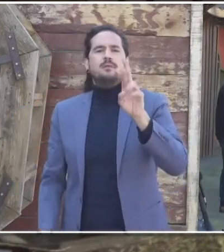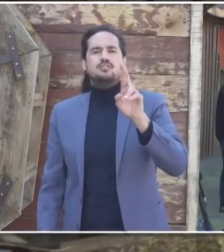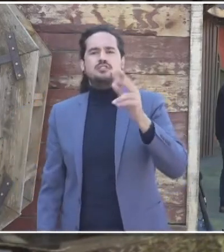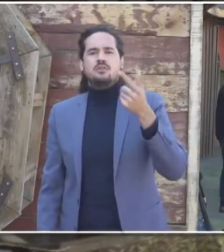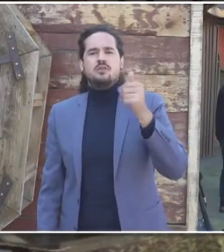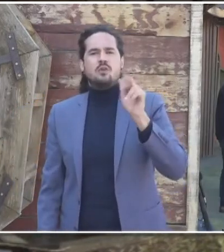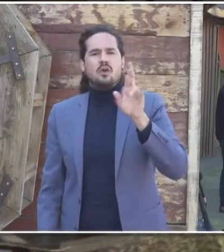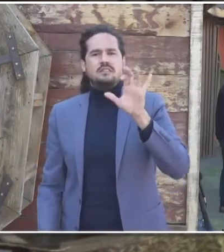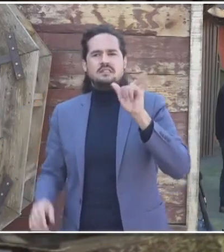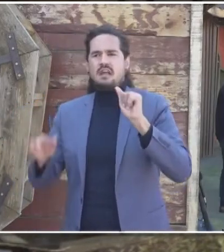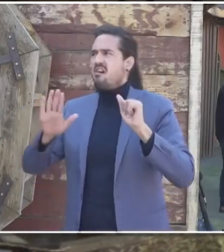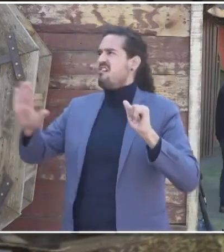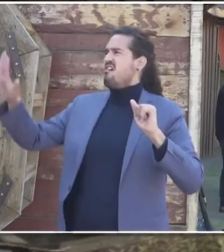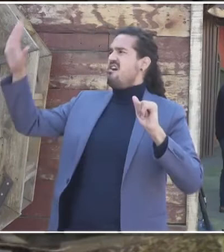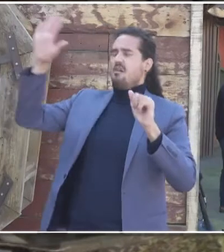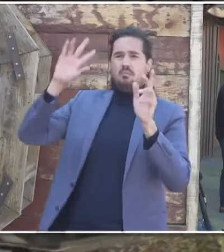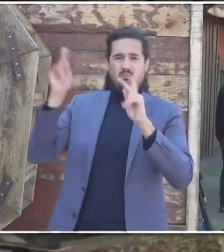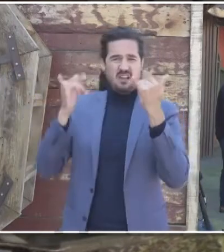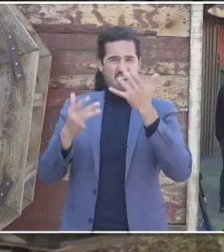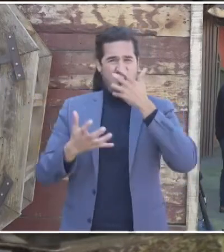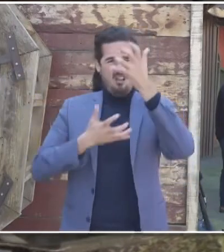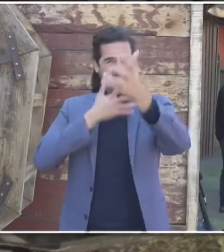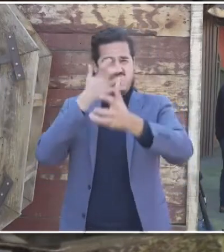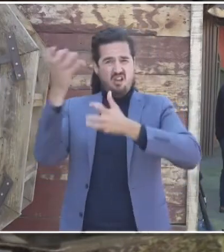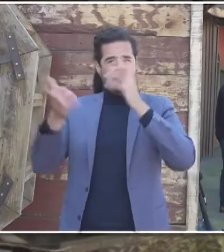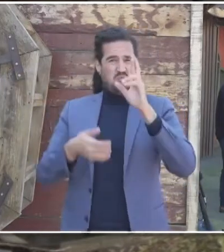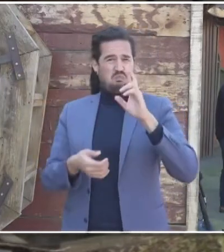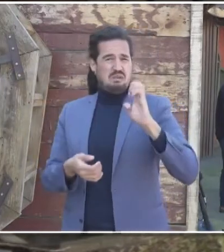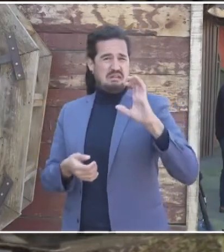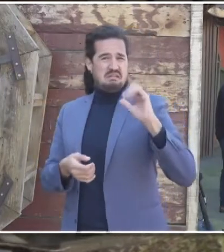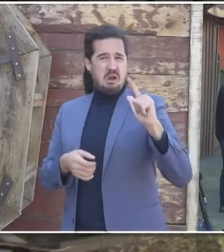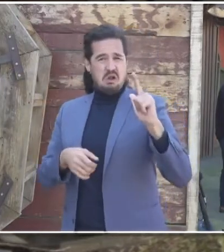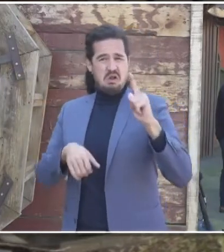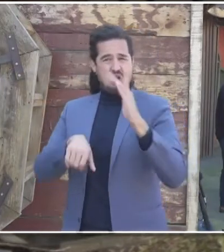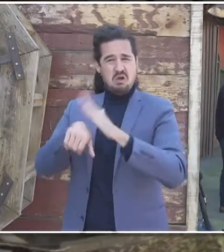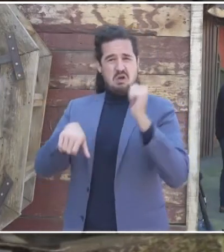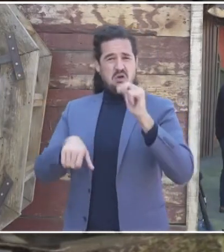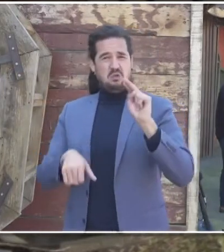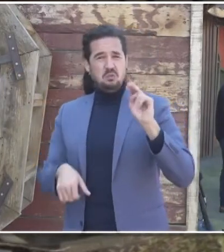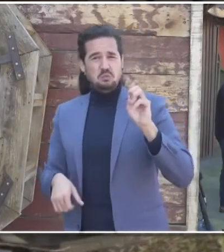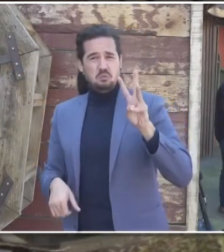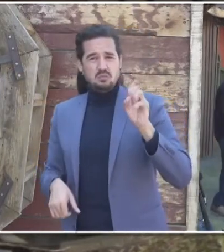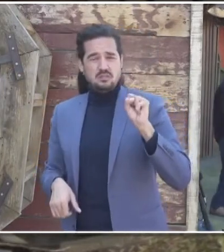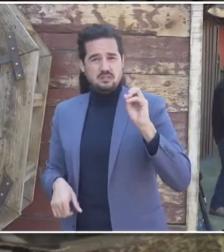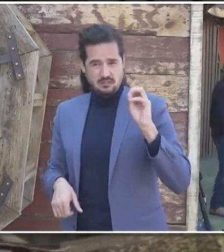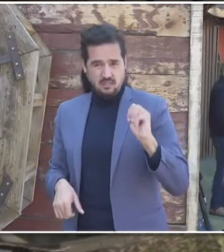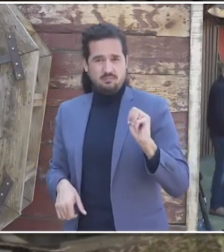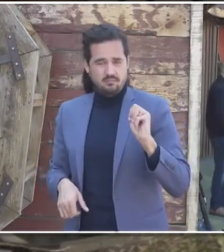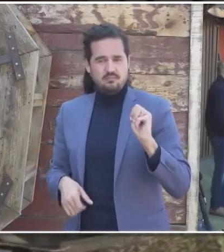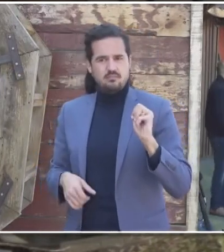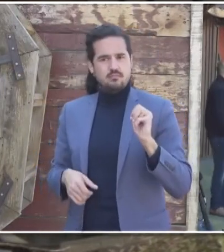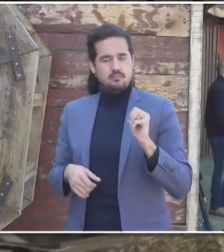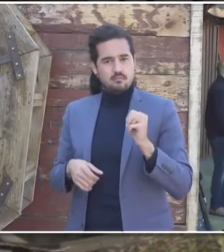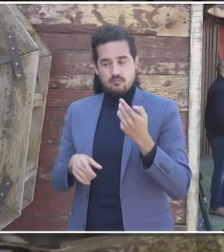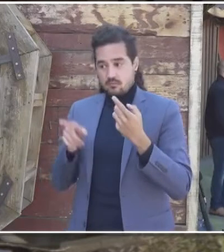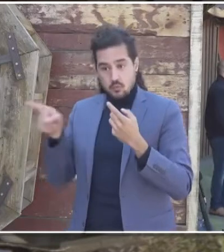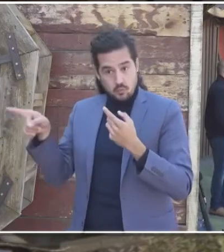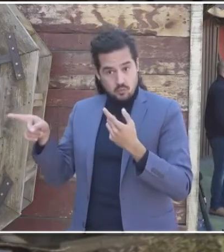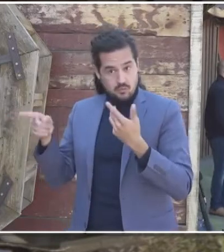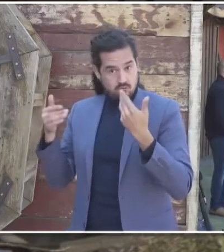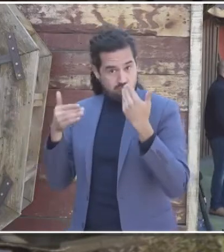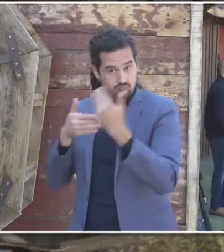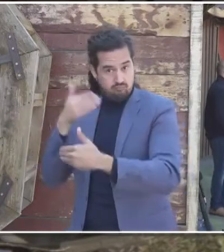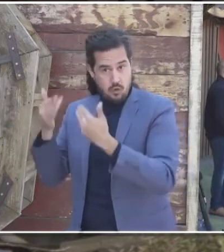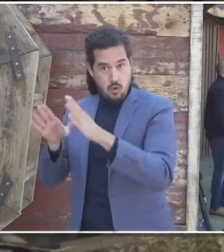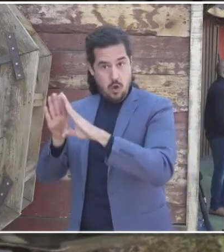who are upset with you and there may be a recall pending? What's your reaction to that? What would you say to them? Every single day I'm focused